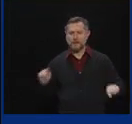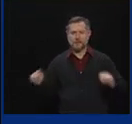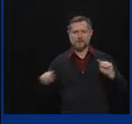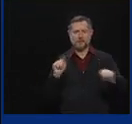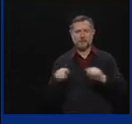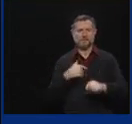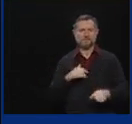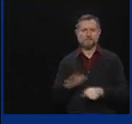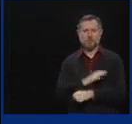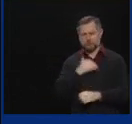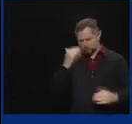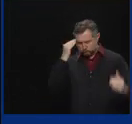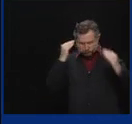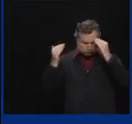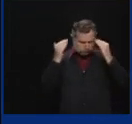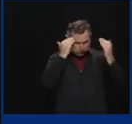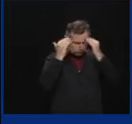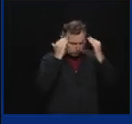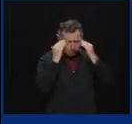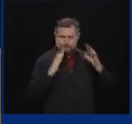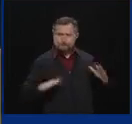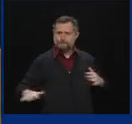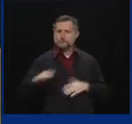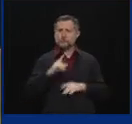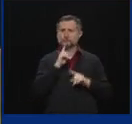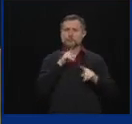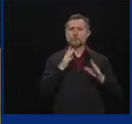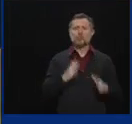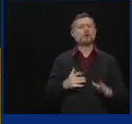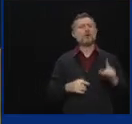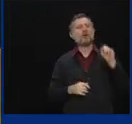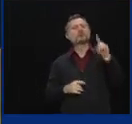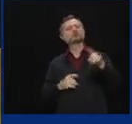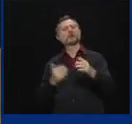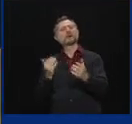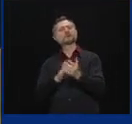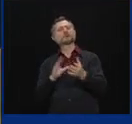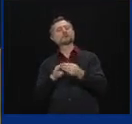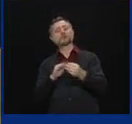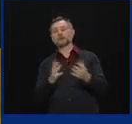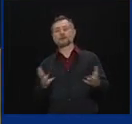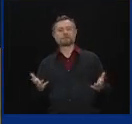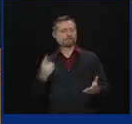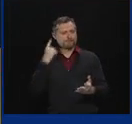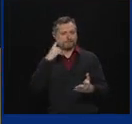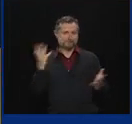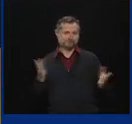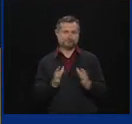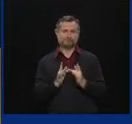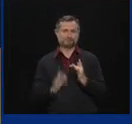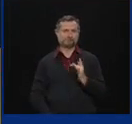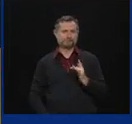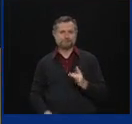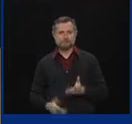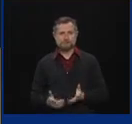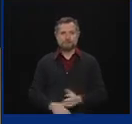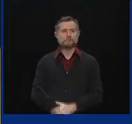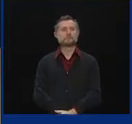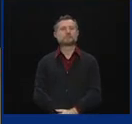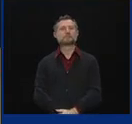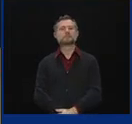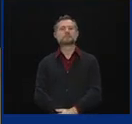conscious of this. They say they have. They Okay. just pull employees out of nowhere, essentially. We check with our nursing schools. Nobody's been called